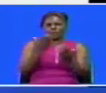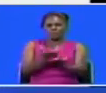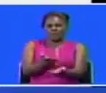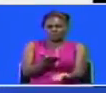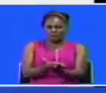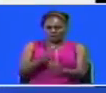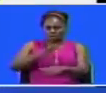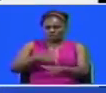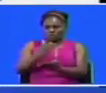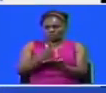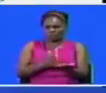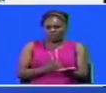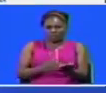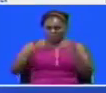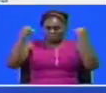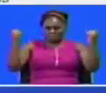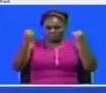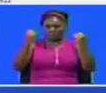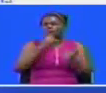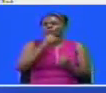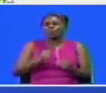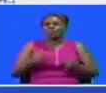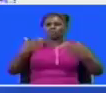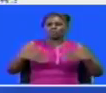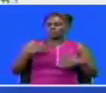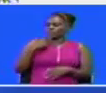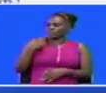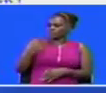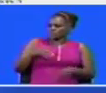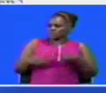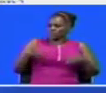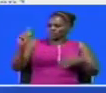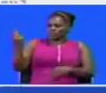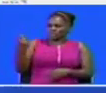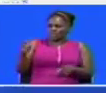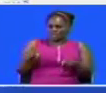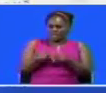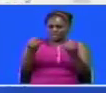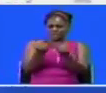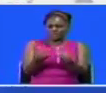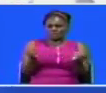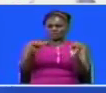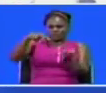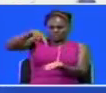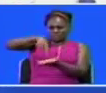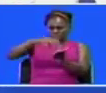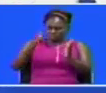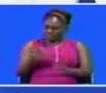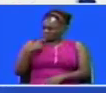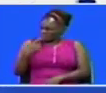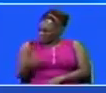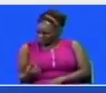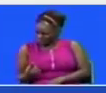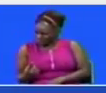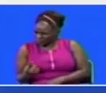on behalf of the Mashujaa elderly heroes, the disabled in Kenya, and independent candidates states that,